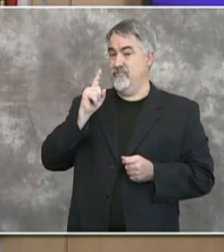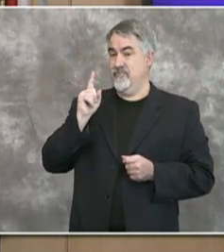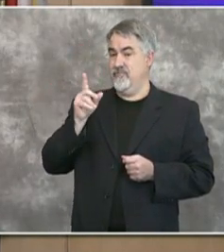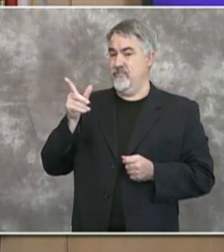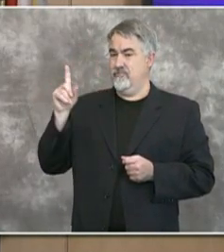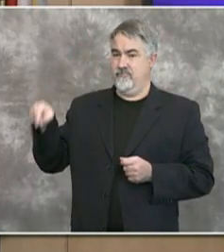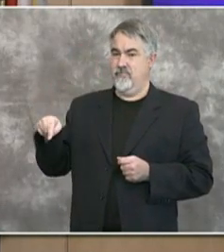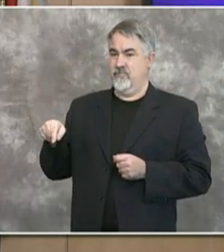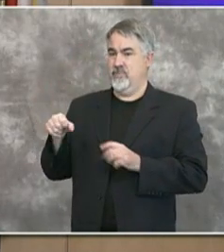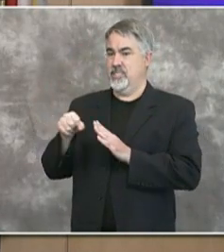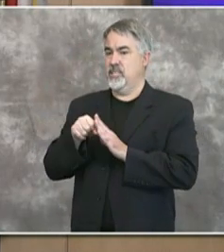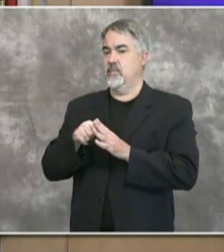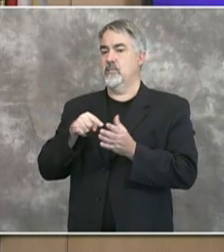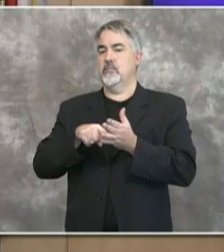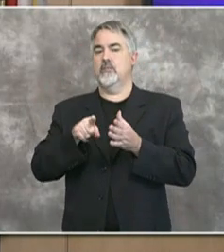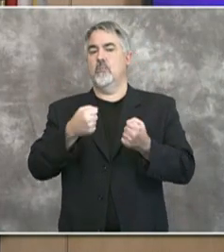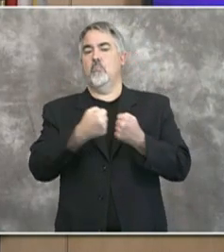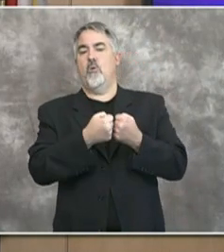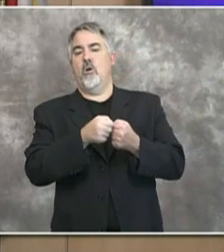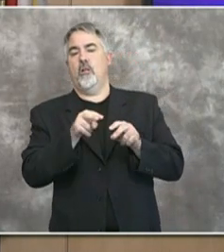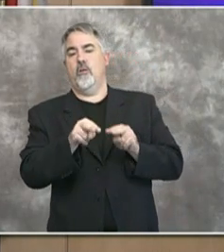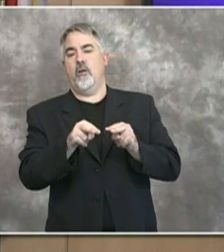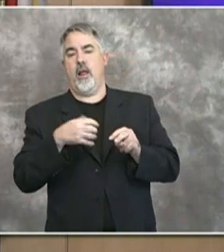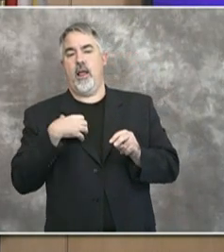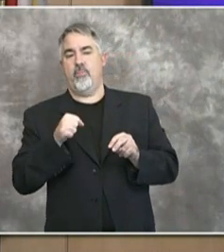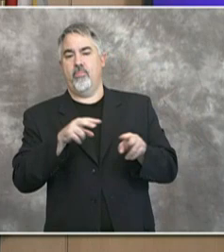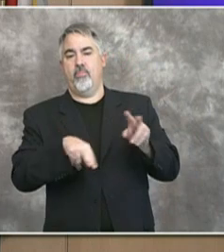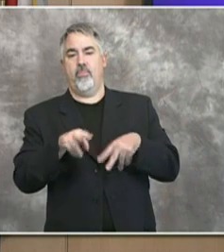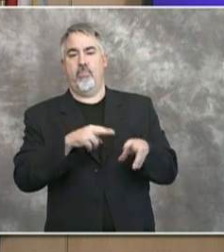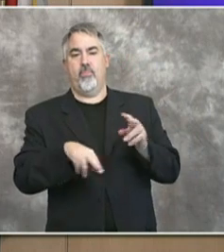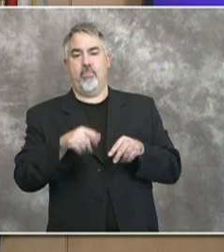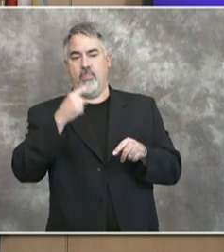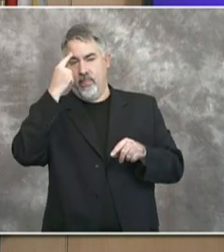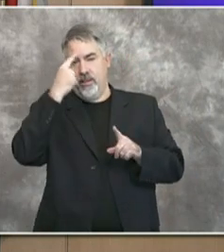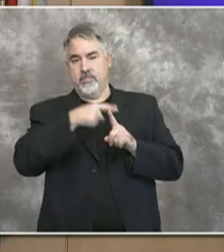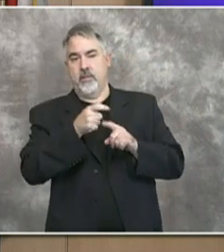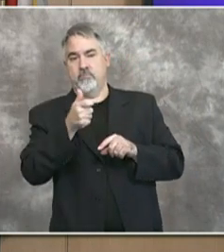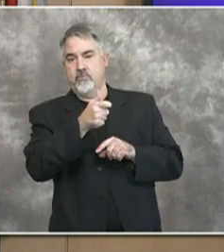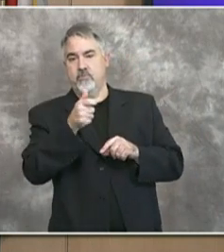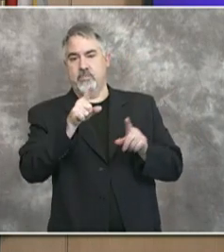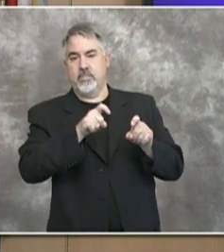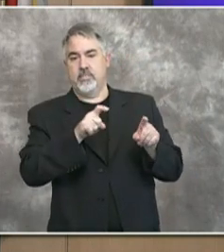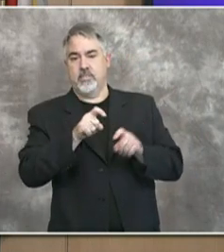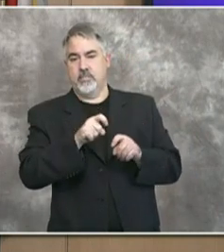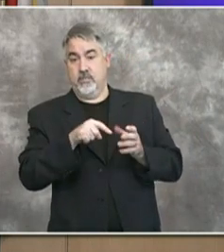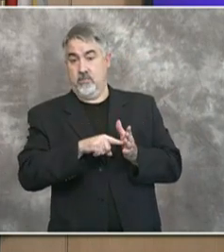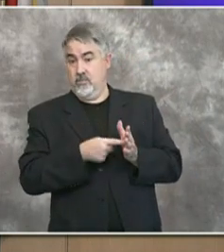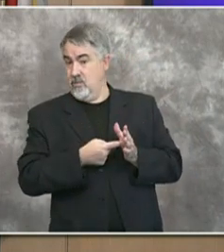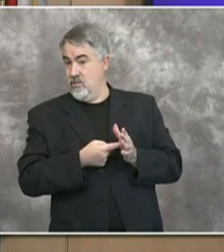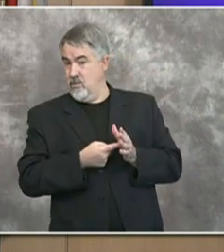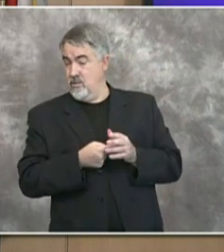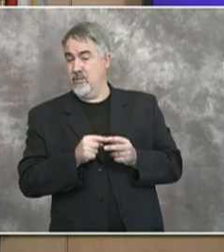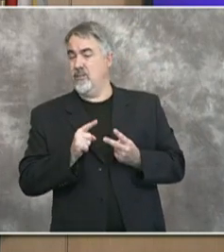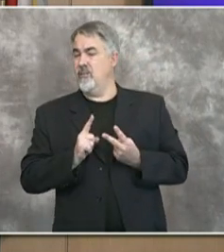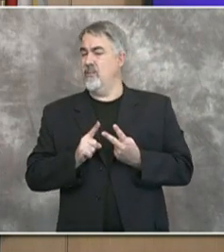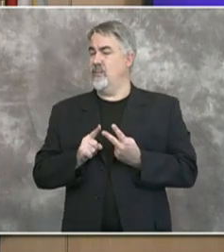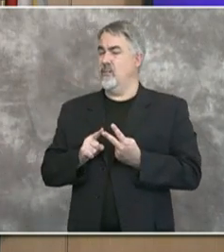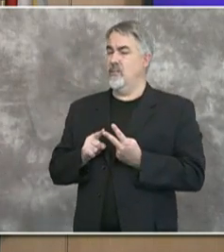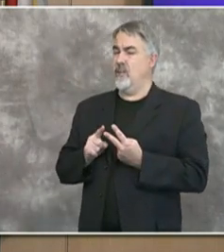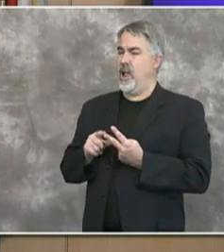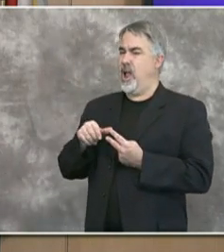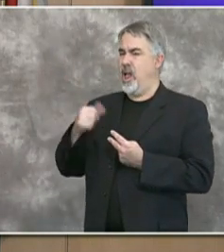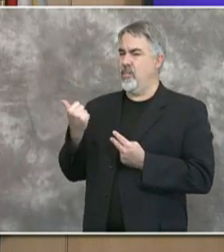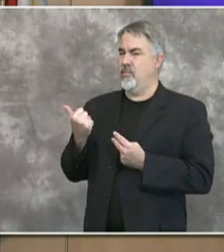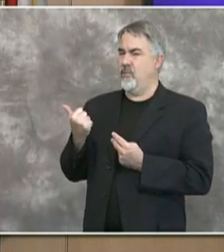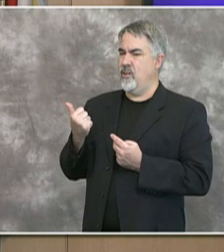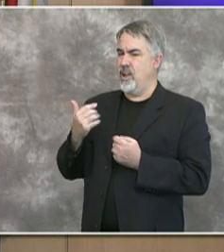temperature screenings at the border, and when those might start? Secondly, could you elaborate on the type of mutual assistance the county